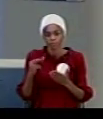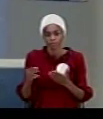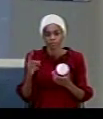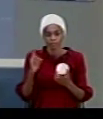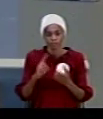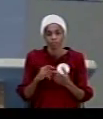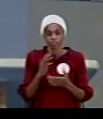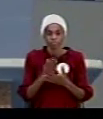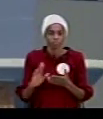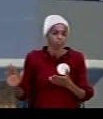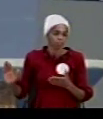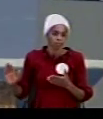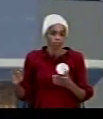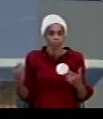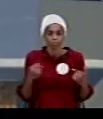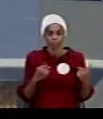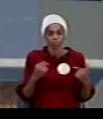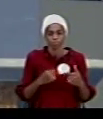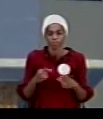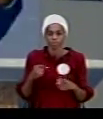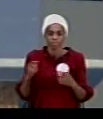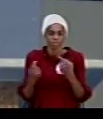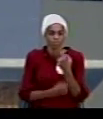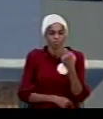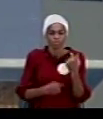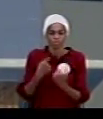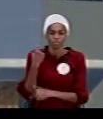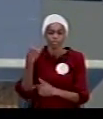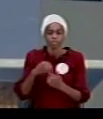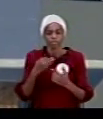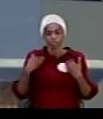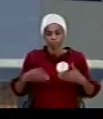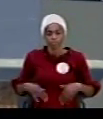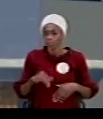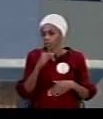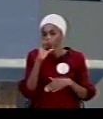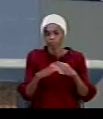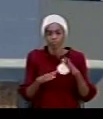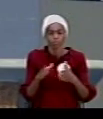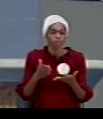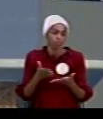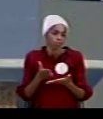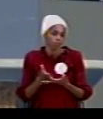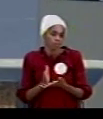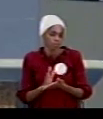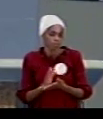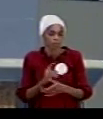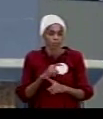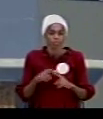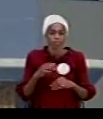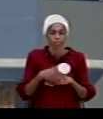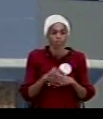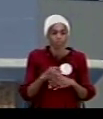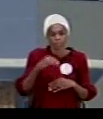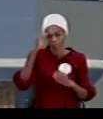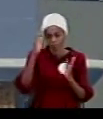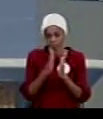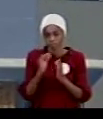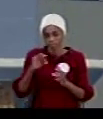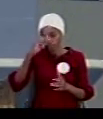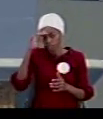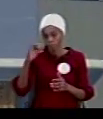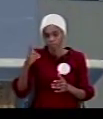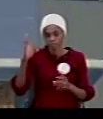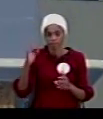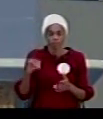discomfort in the body, injuries in the body, and she could not walk properly. But after the prayer of the man of God, she